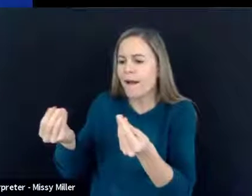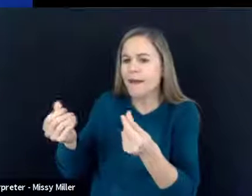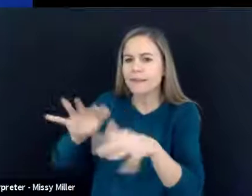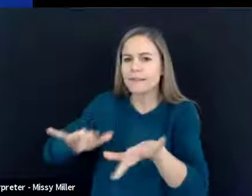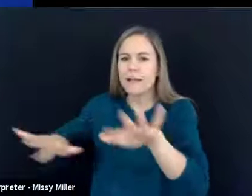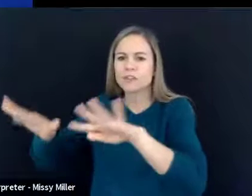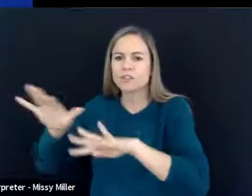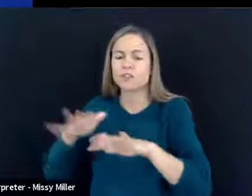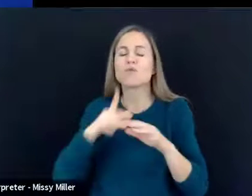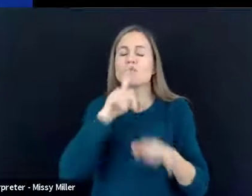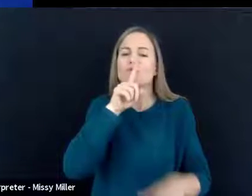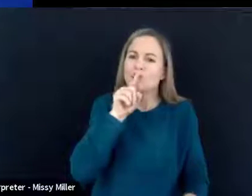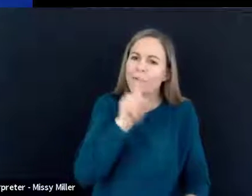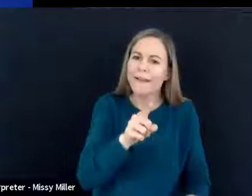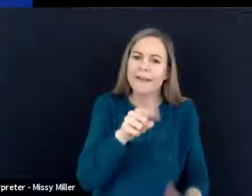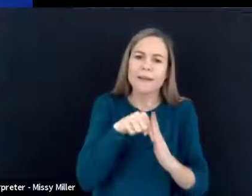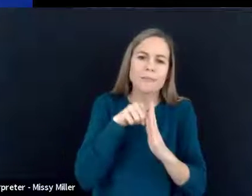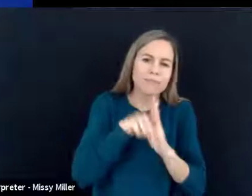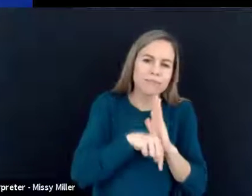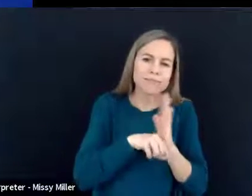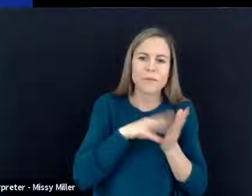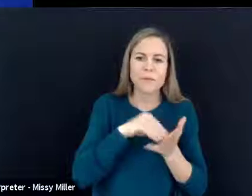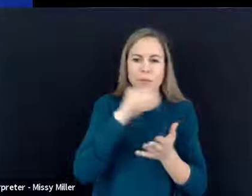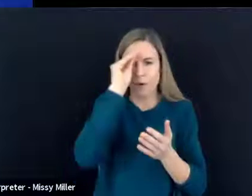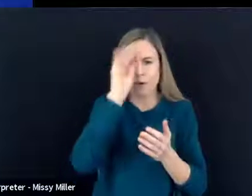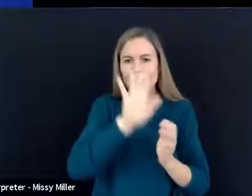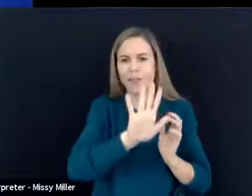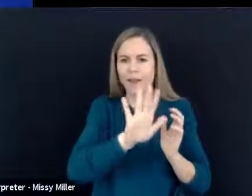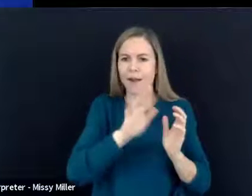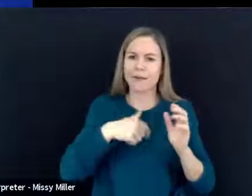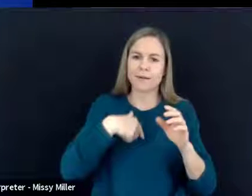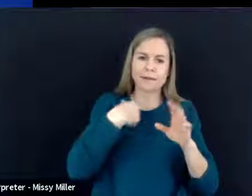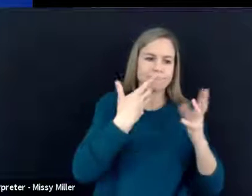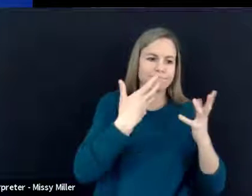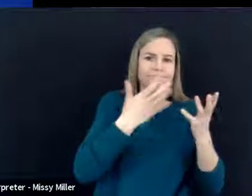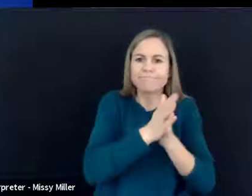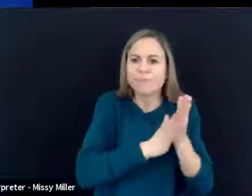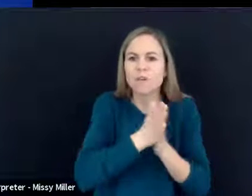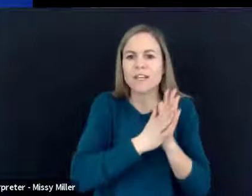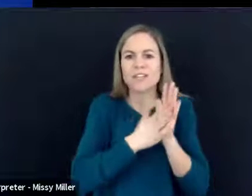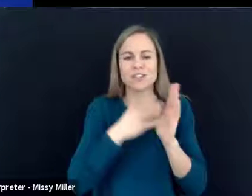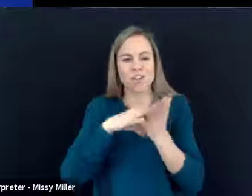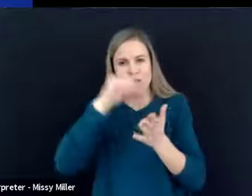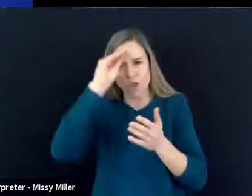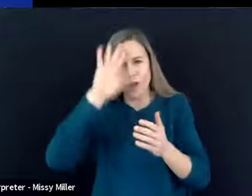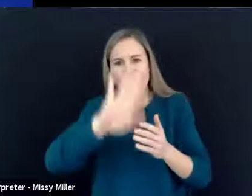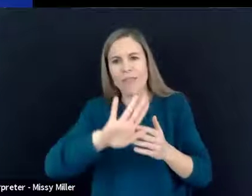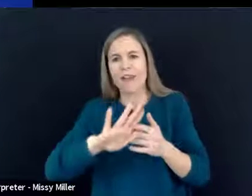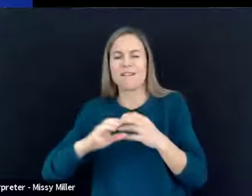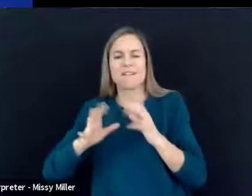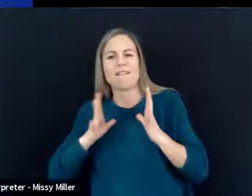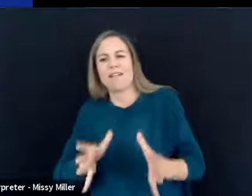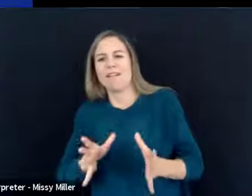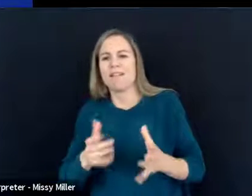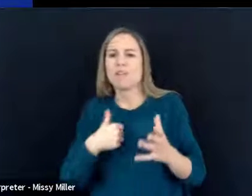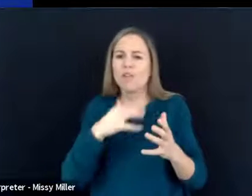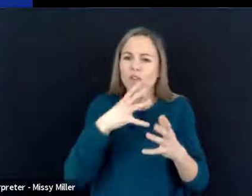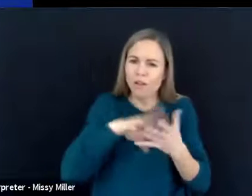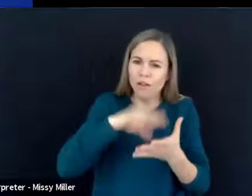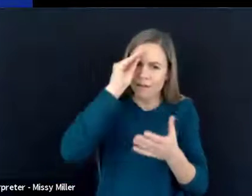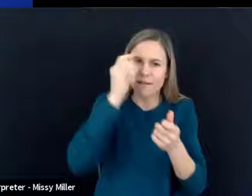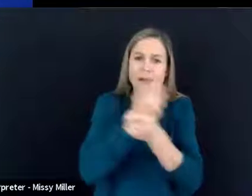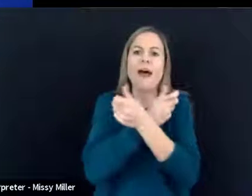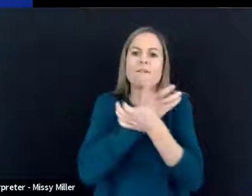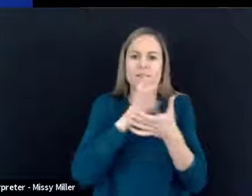Really get to learn what makes them tick, what are aversions to them, and when you find them most successful, most open